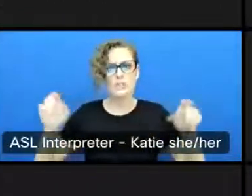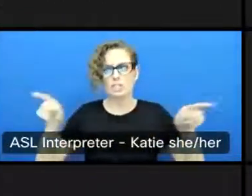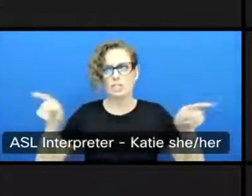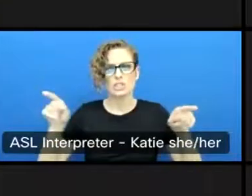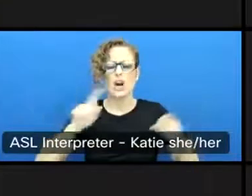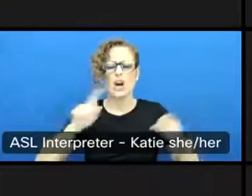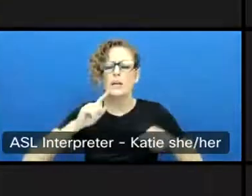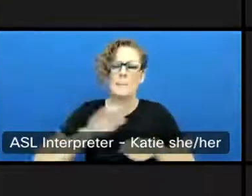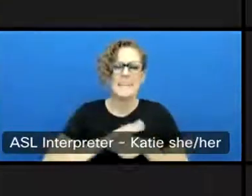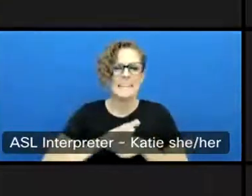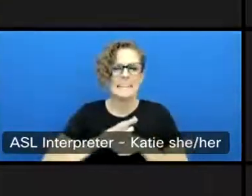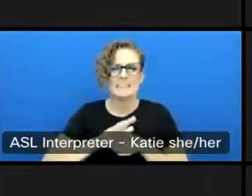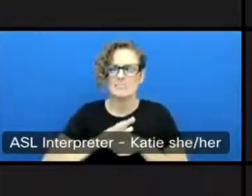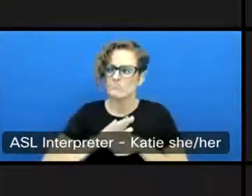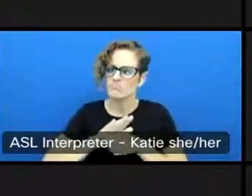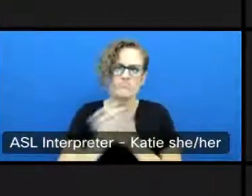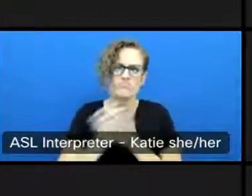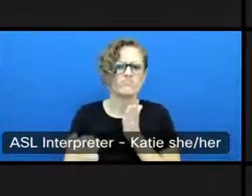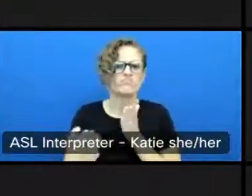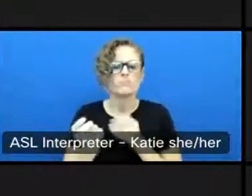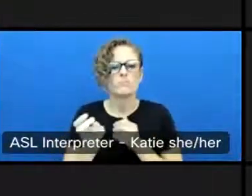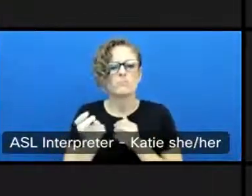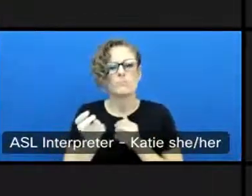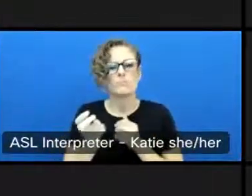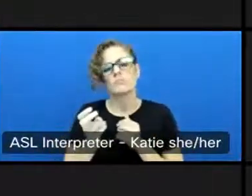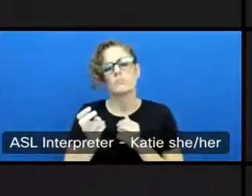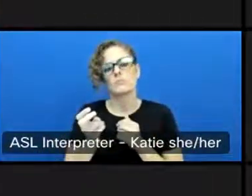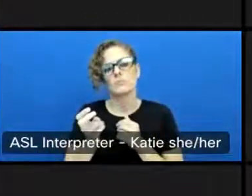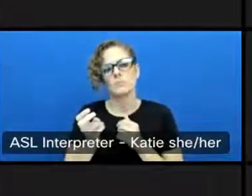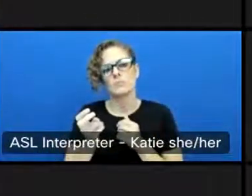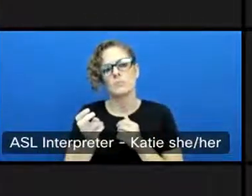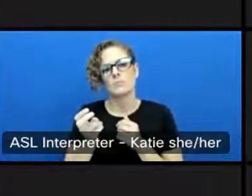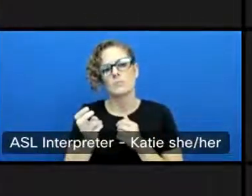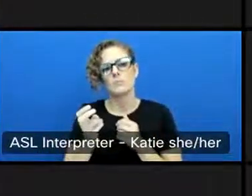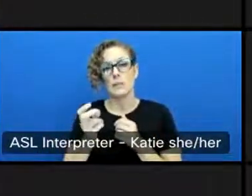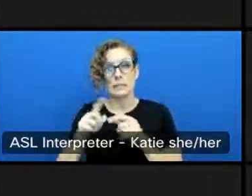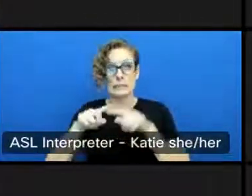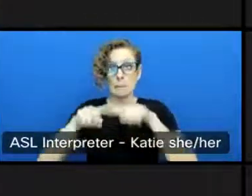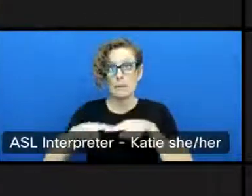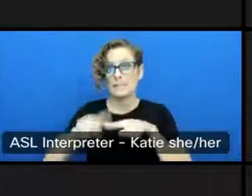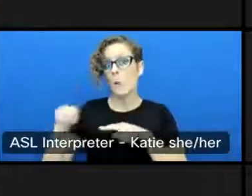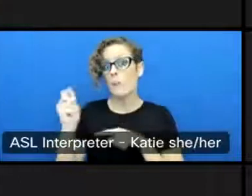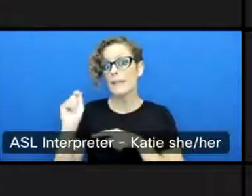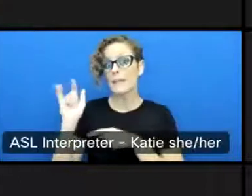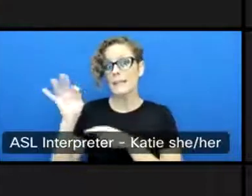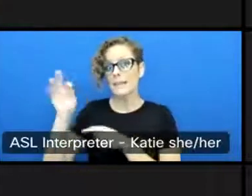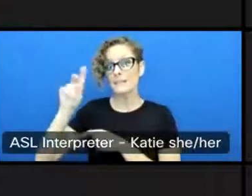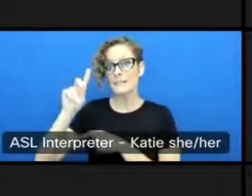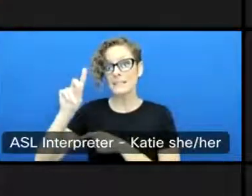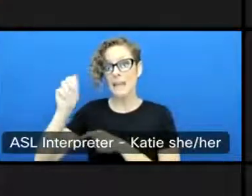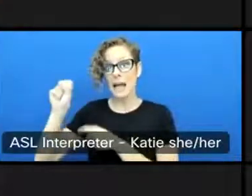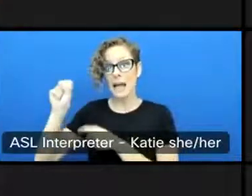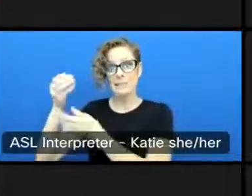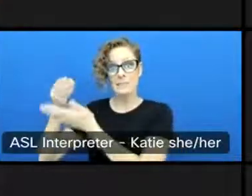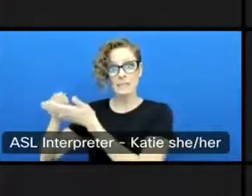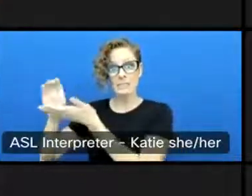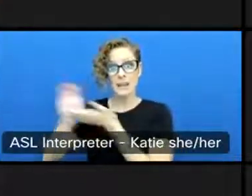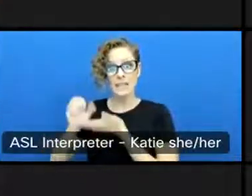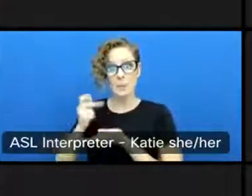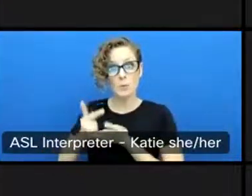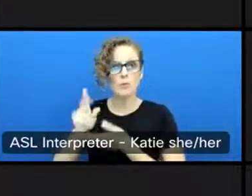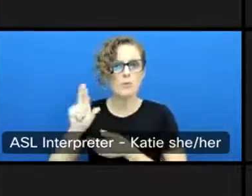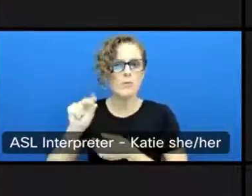great feedback and involvement from the Valley Mountain Regional Center vendors too. So Again, we're moving these collaborative efforts forward. We're